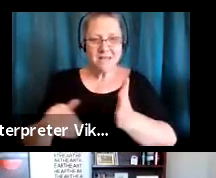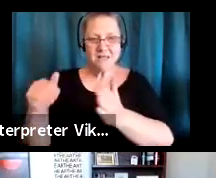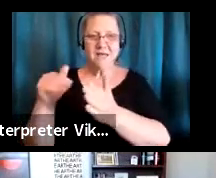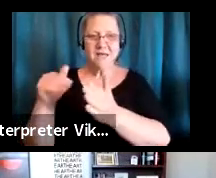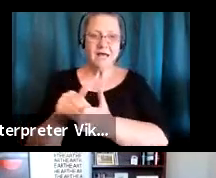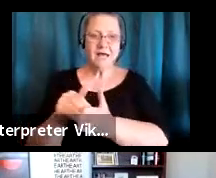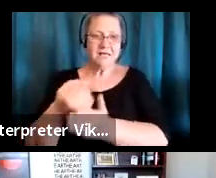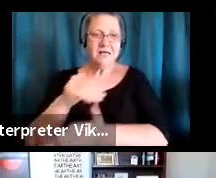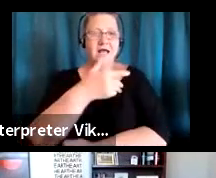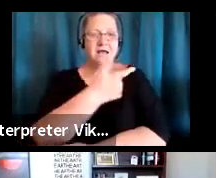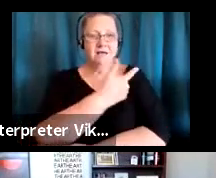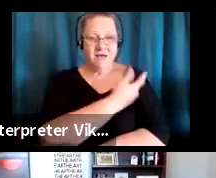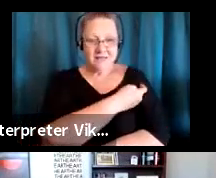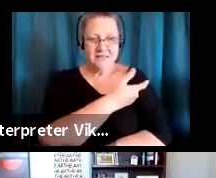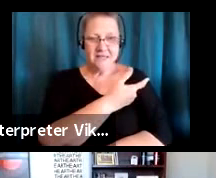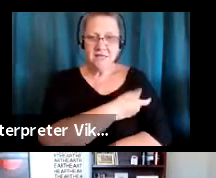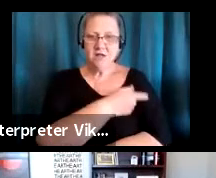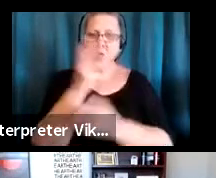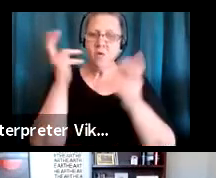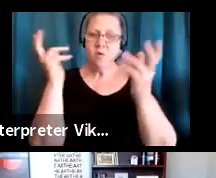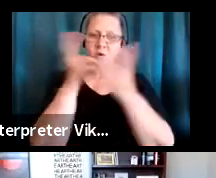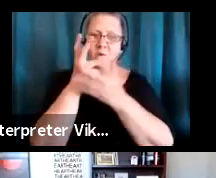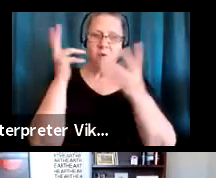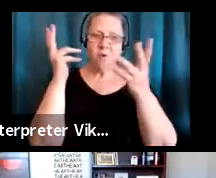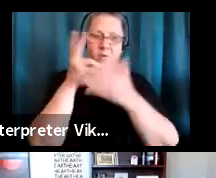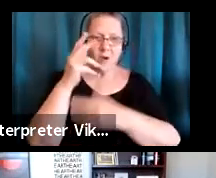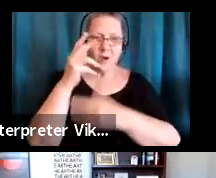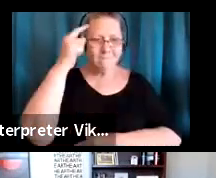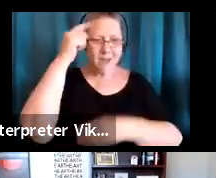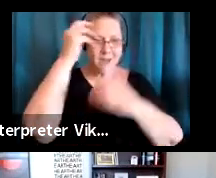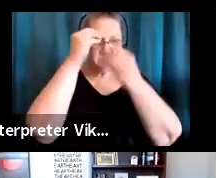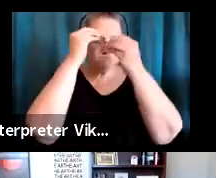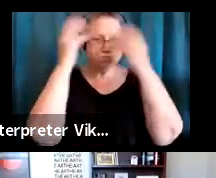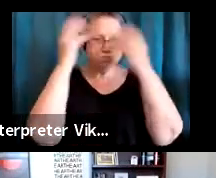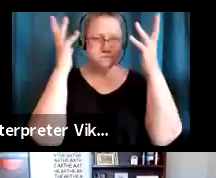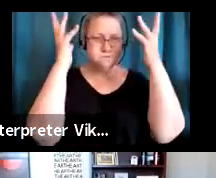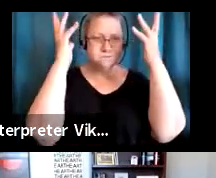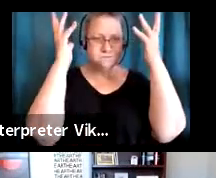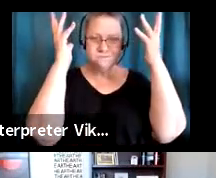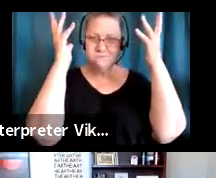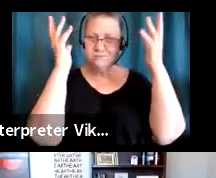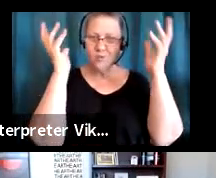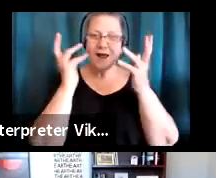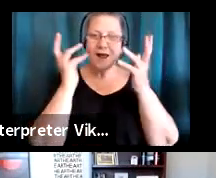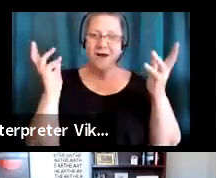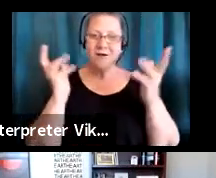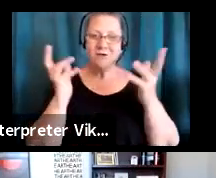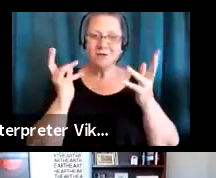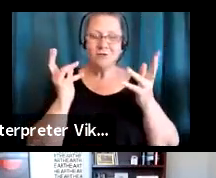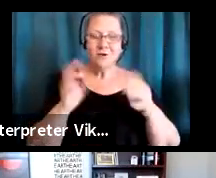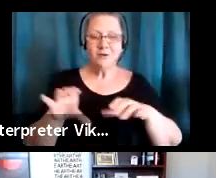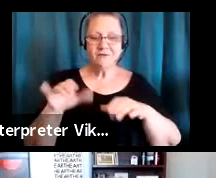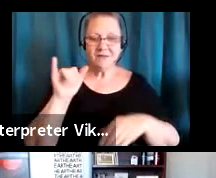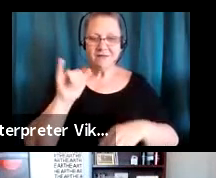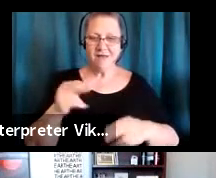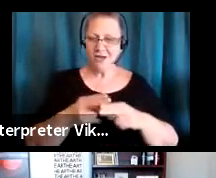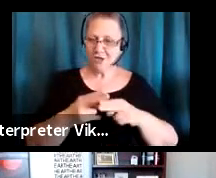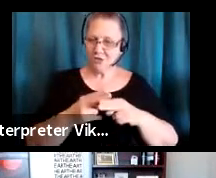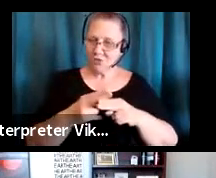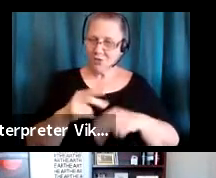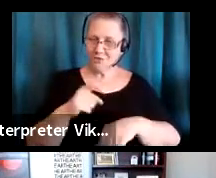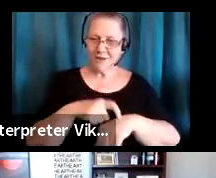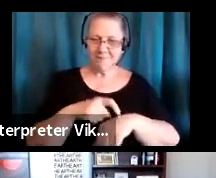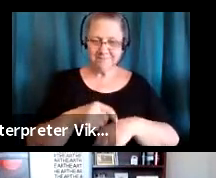just mind-blowing. To think that we've done that in just such a short time. So I'd